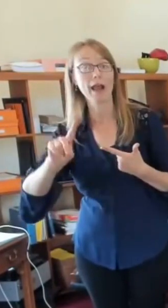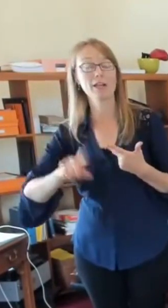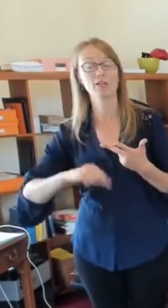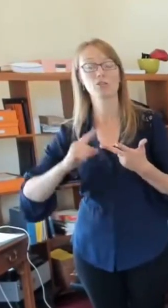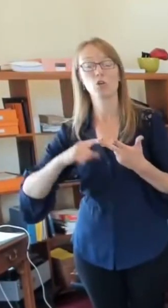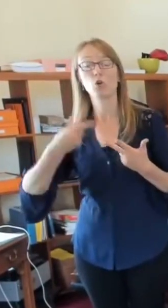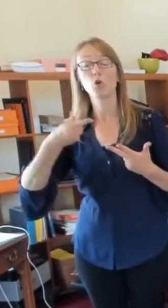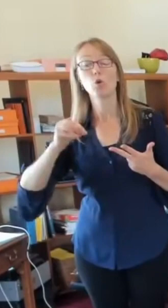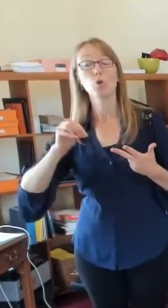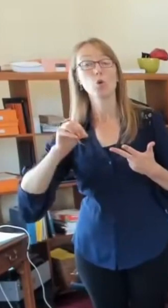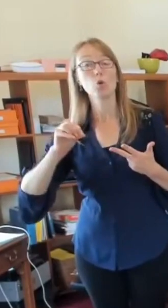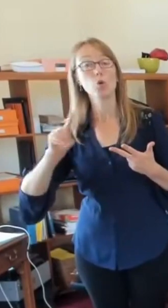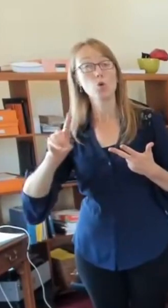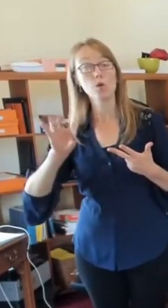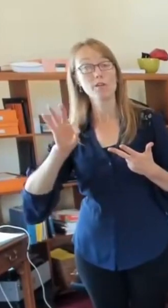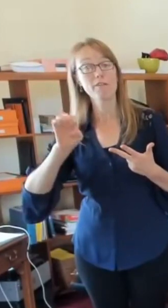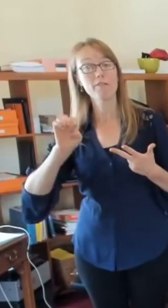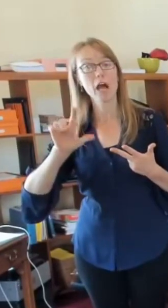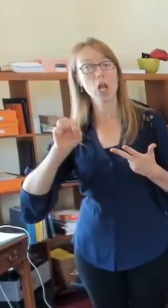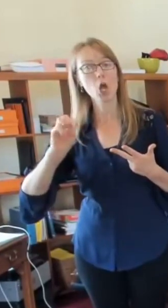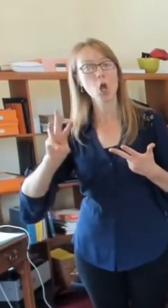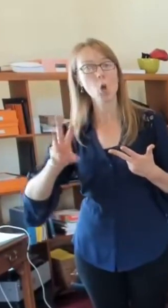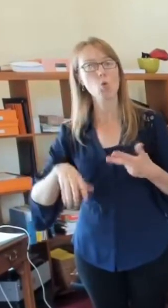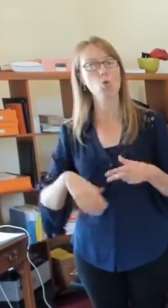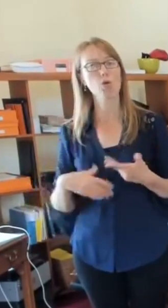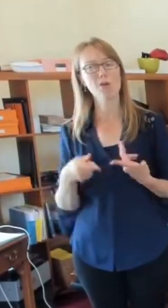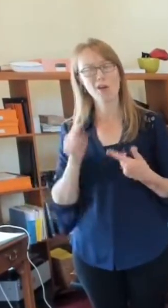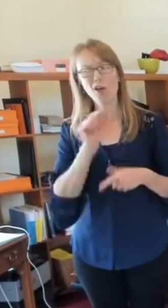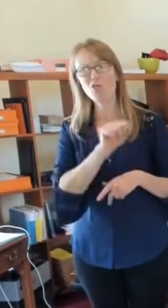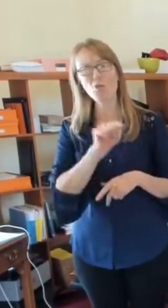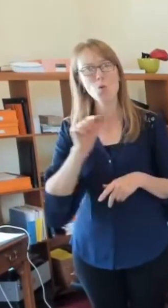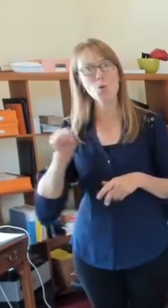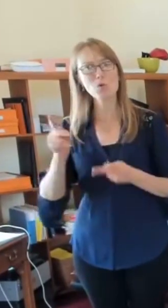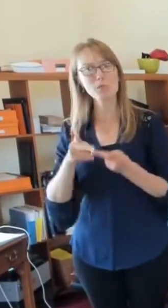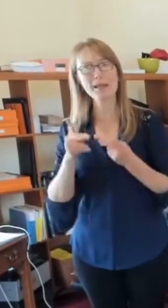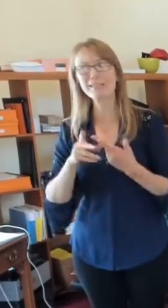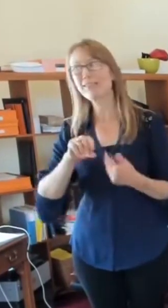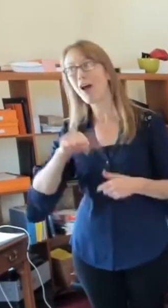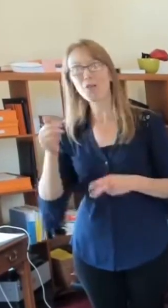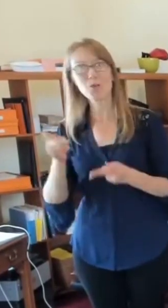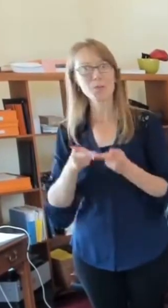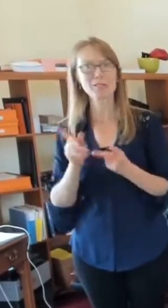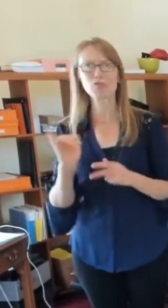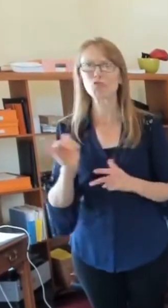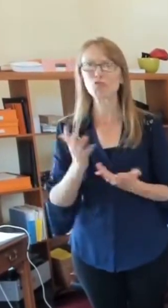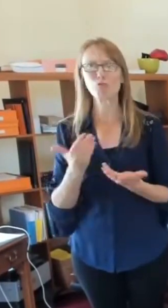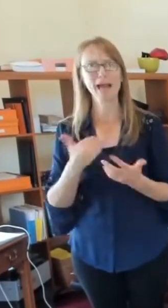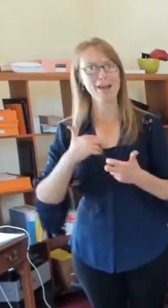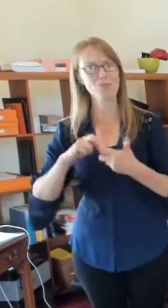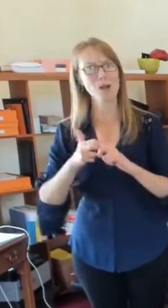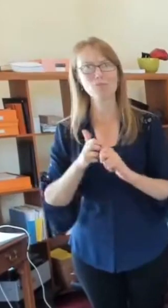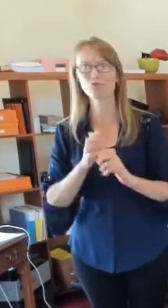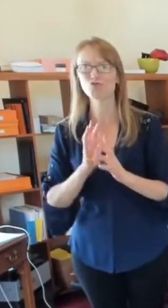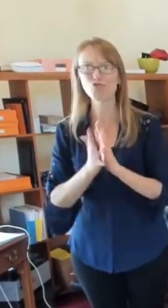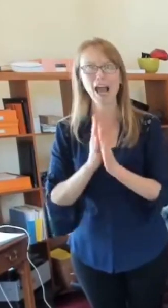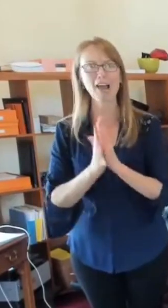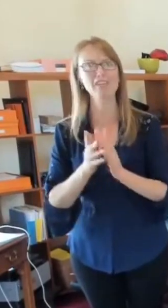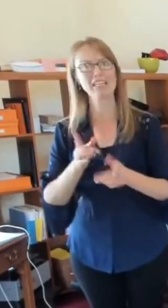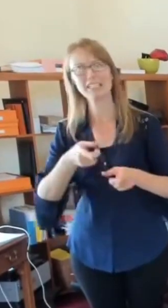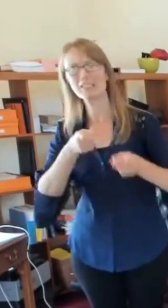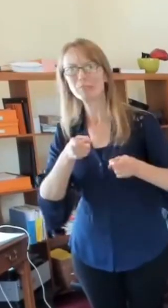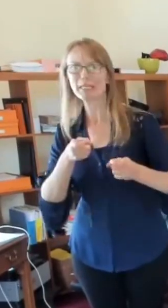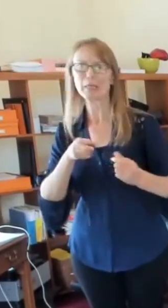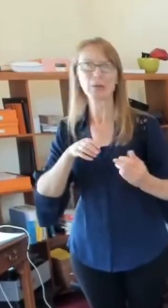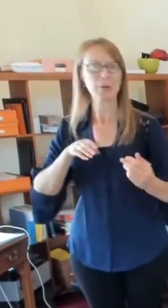other streets in the city that have traffic and speeding problems as well. You're absolutely right, and as some of you may